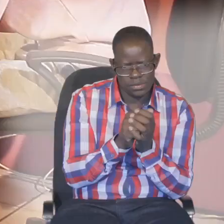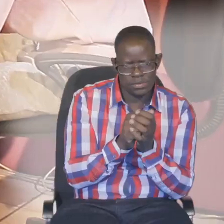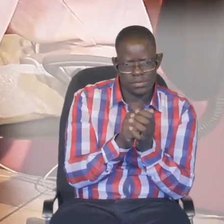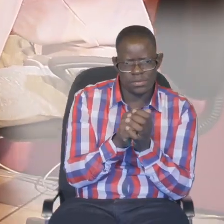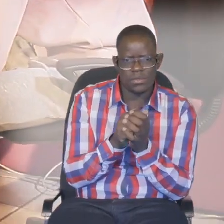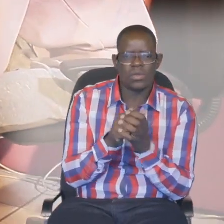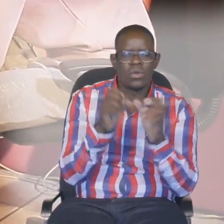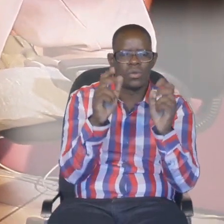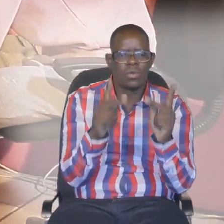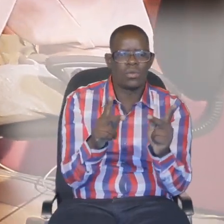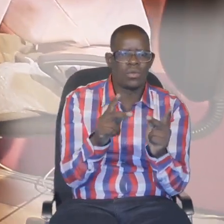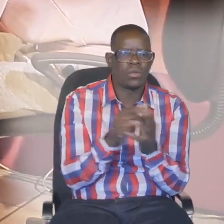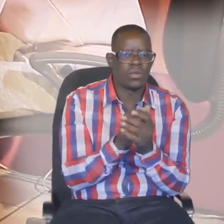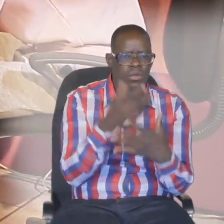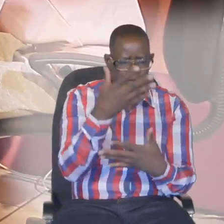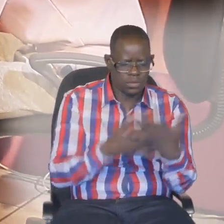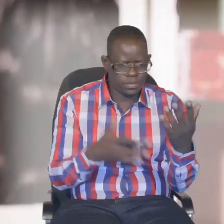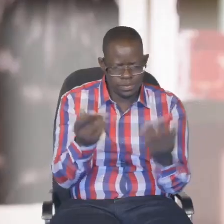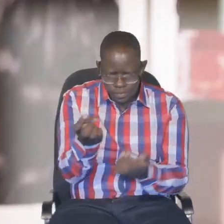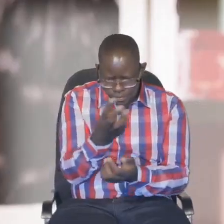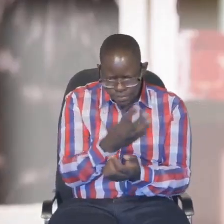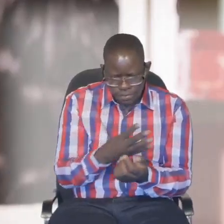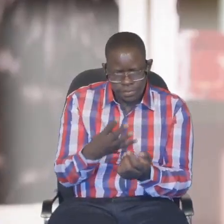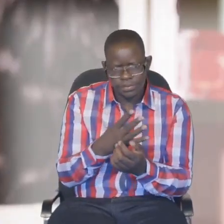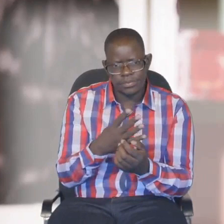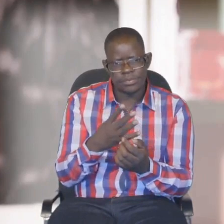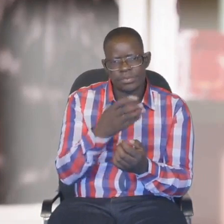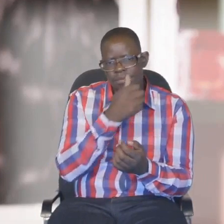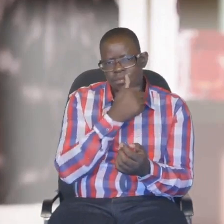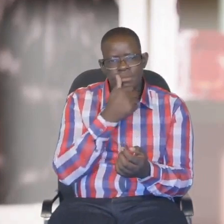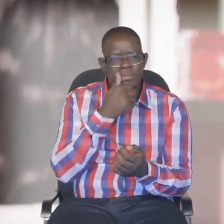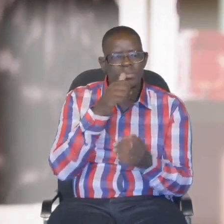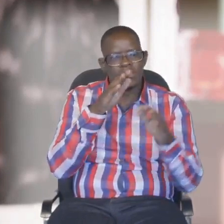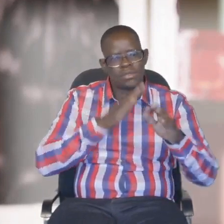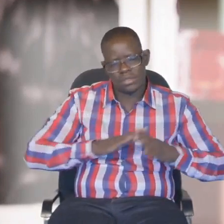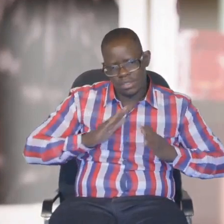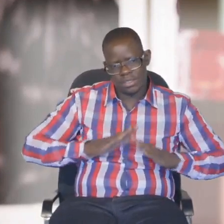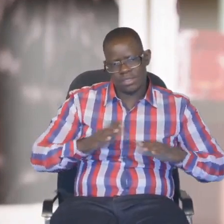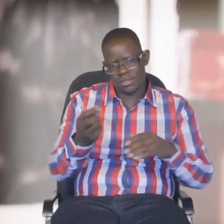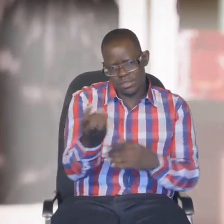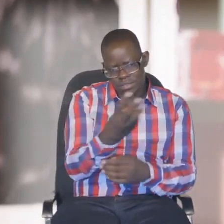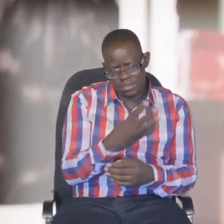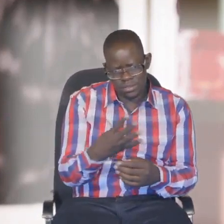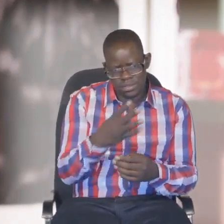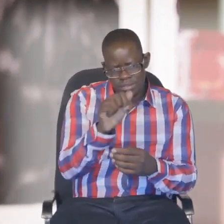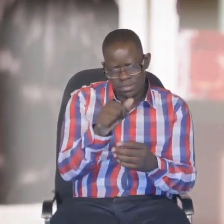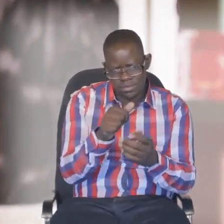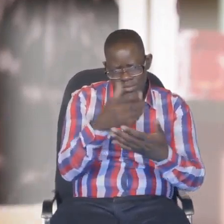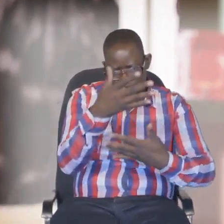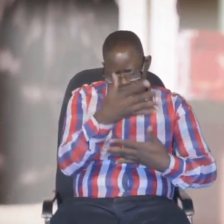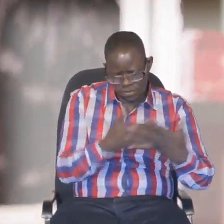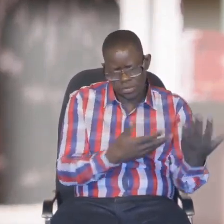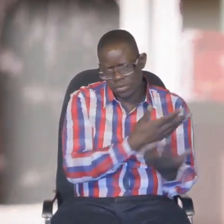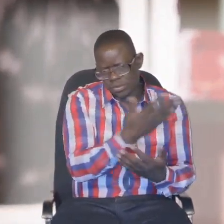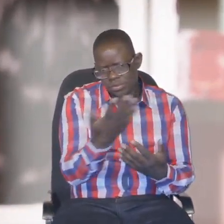issued. Oh, so can we do the calculations now? Calm down, Andy. To do the calculations, we will have to make a summary of